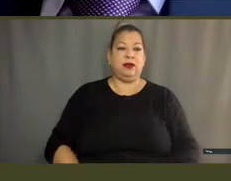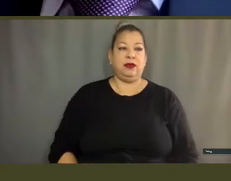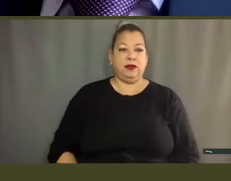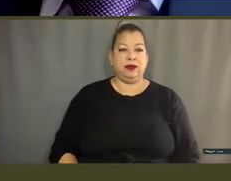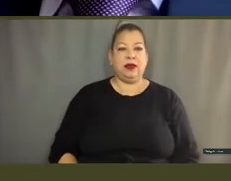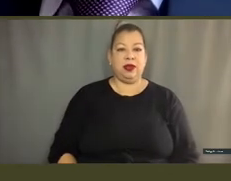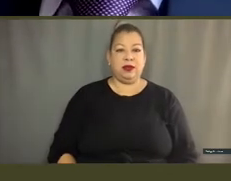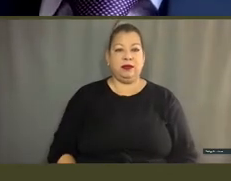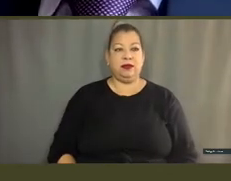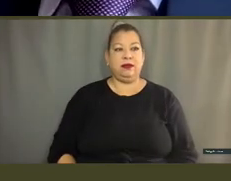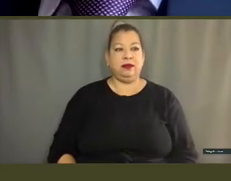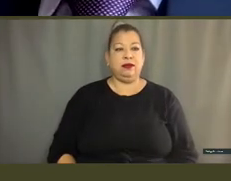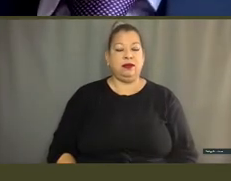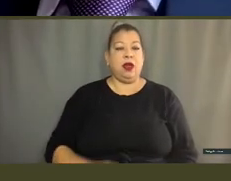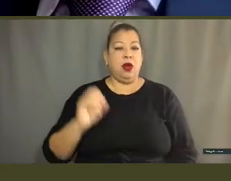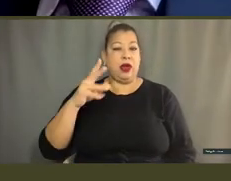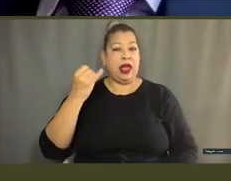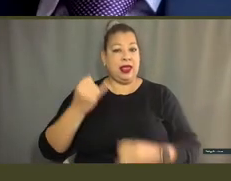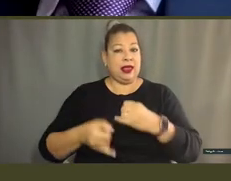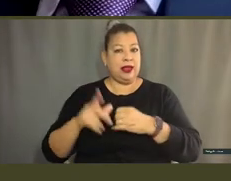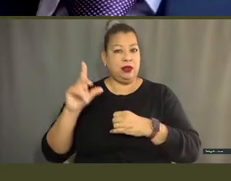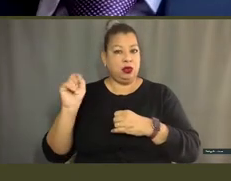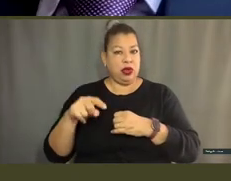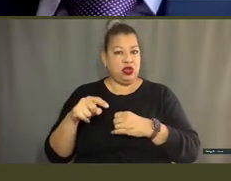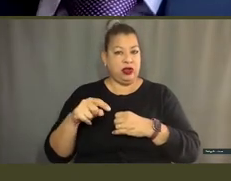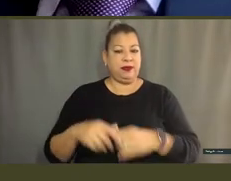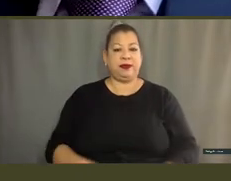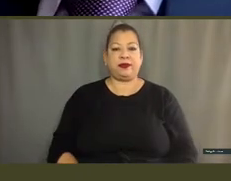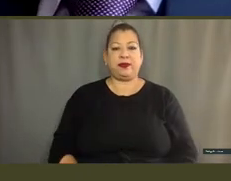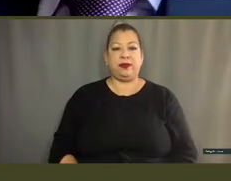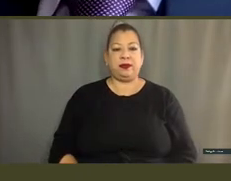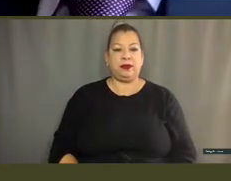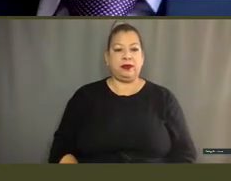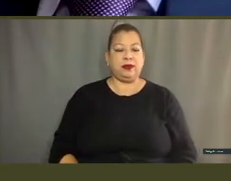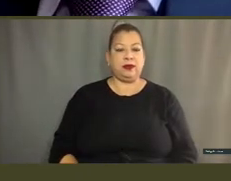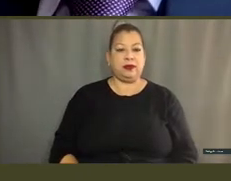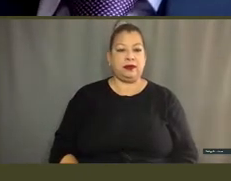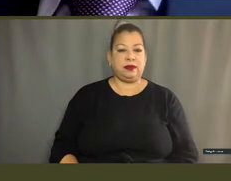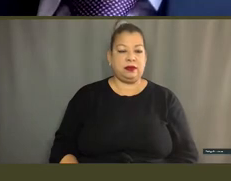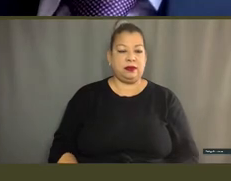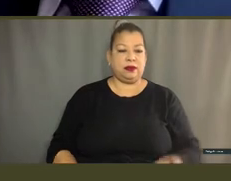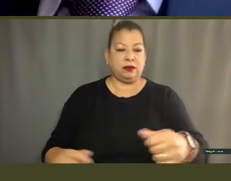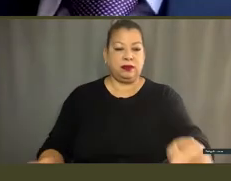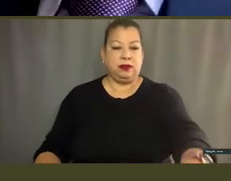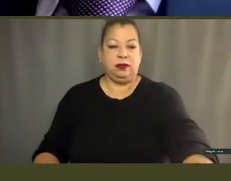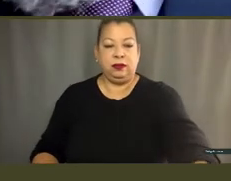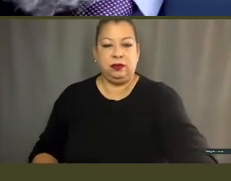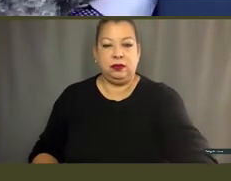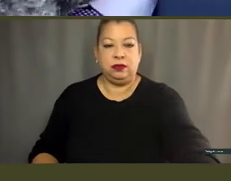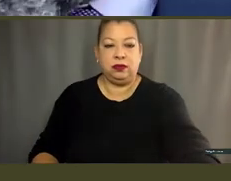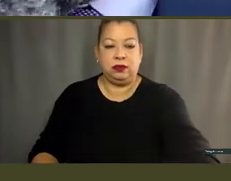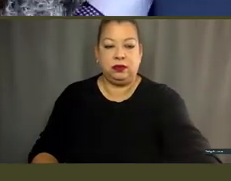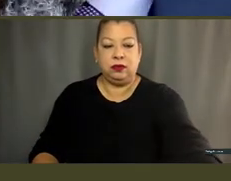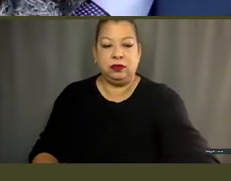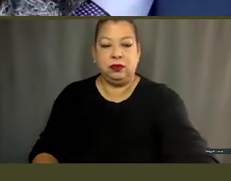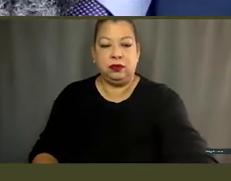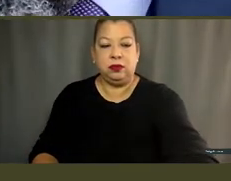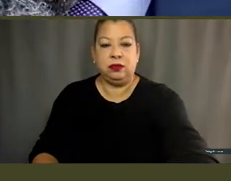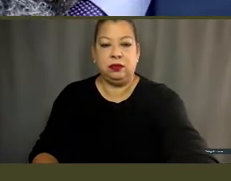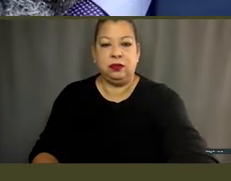Okay, and the last question for this particular section, and do people send in your questions also for the other